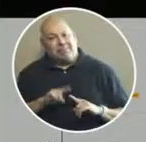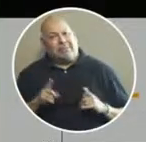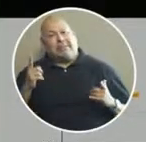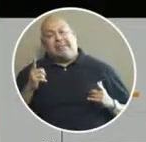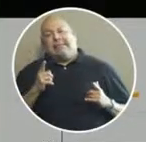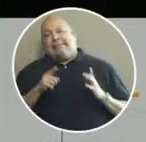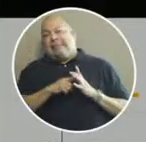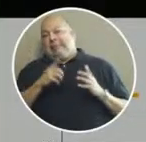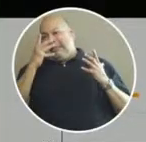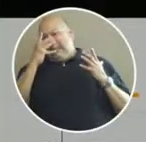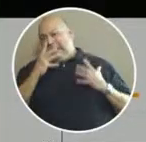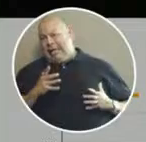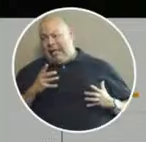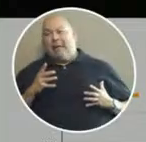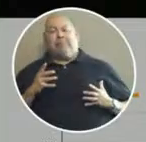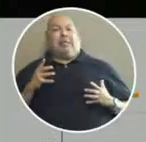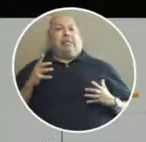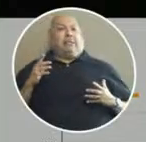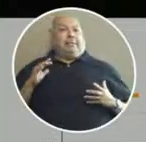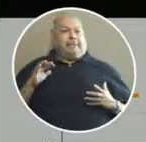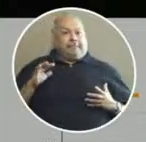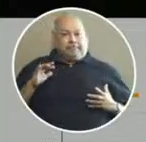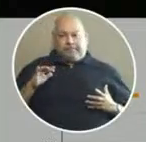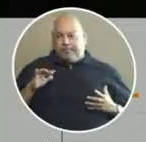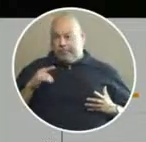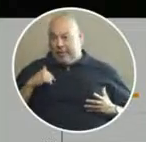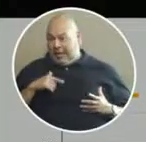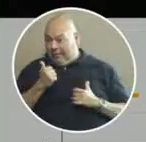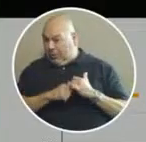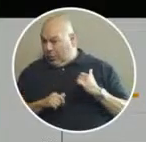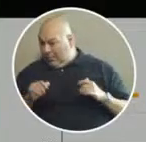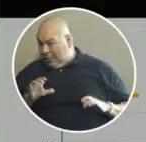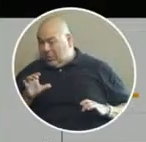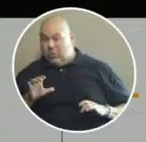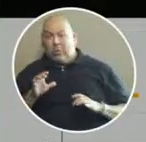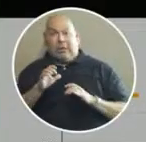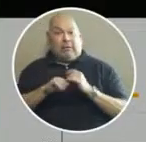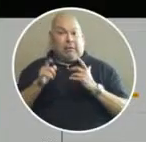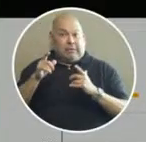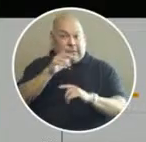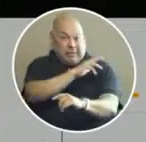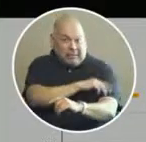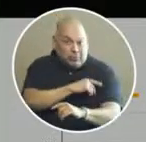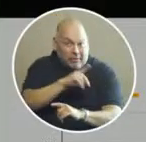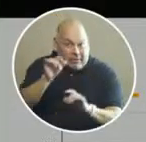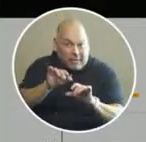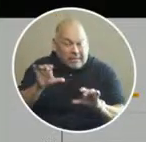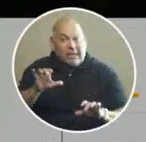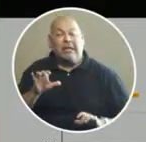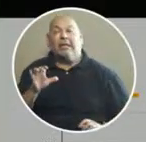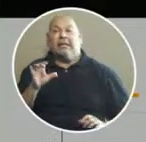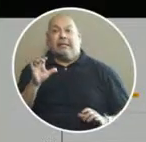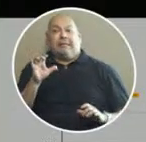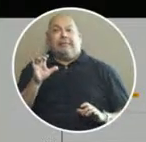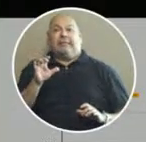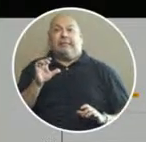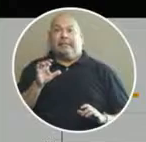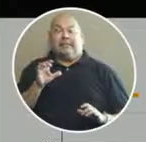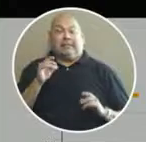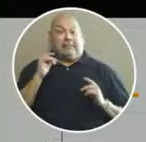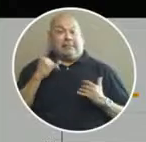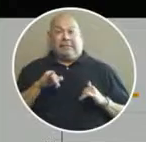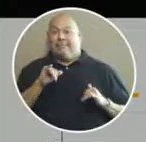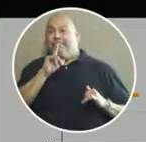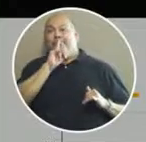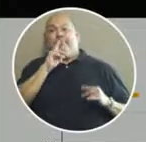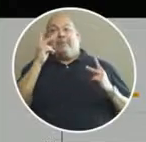unfortunately, because of all the infection control measures and protocols that the hospitals have in place, there are not going to be any visitors to